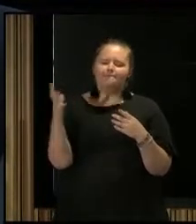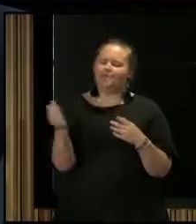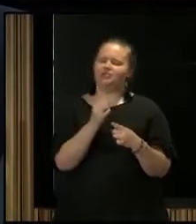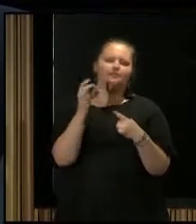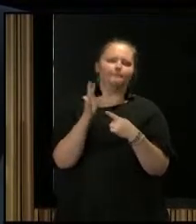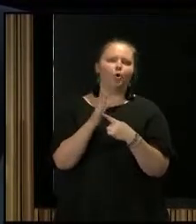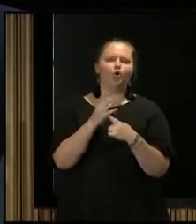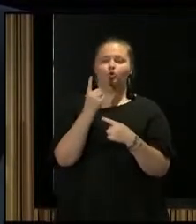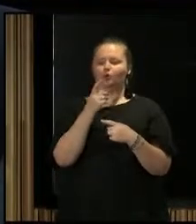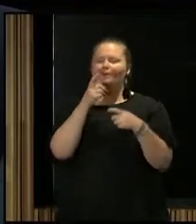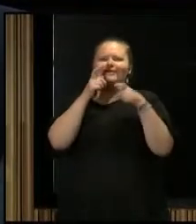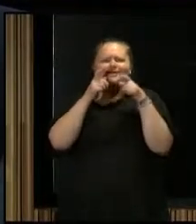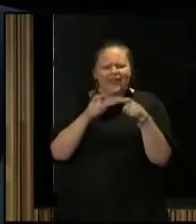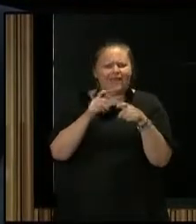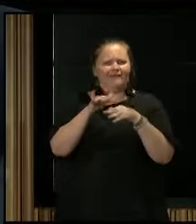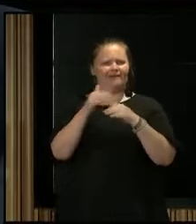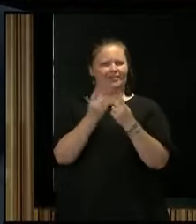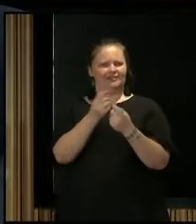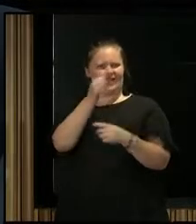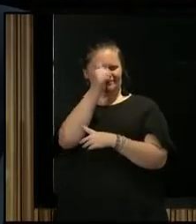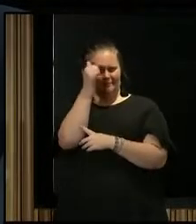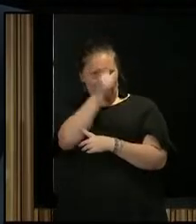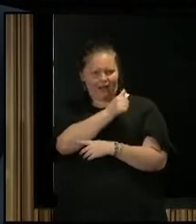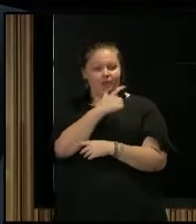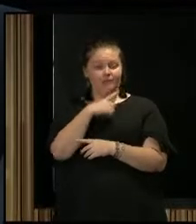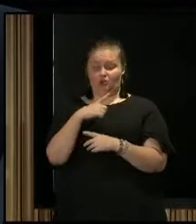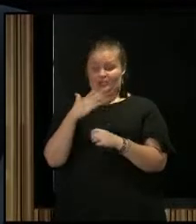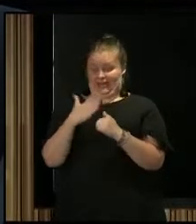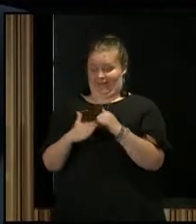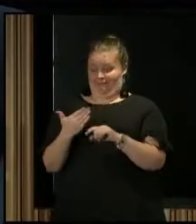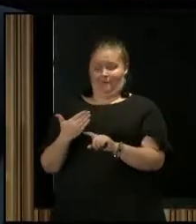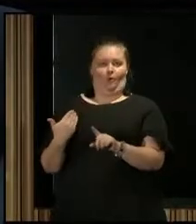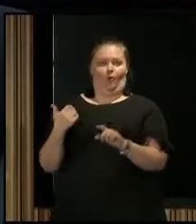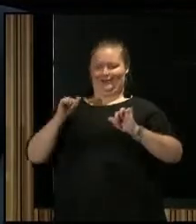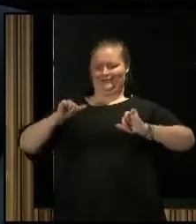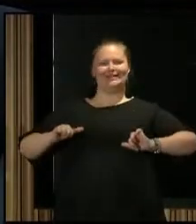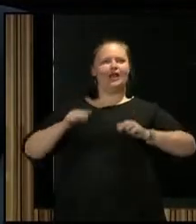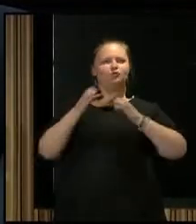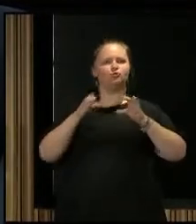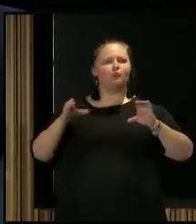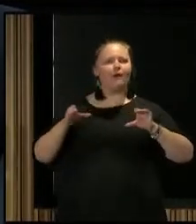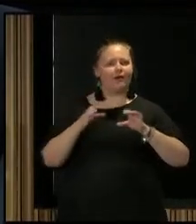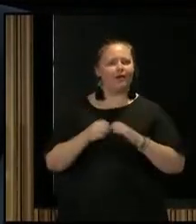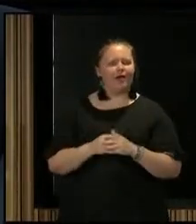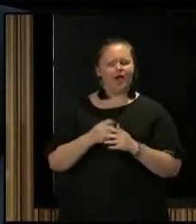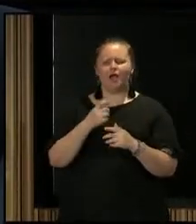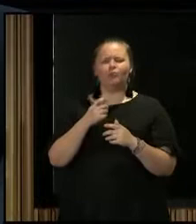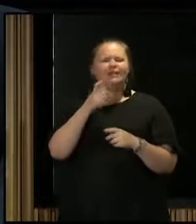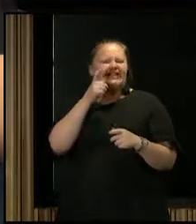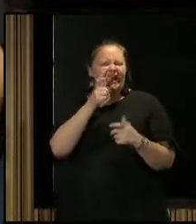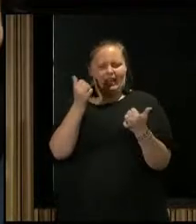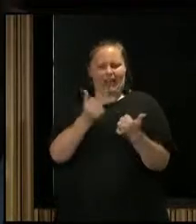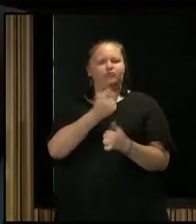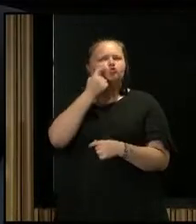and who are smart. Like, we'd never done a couch choir before, but we cared enough to try and figure it out. And that is